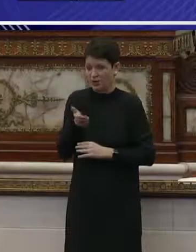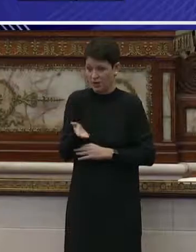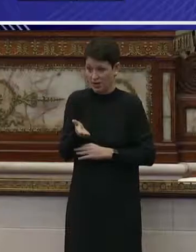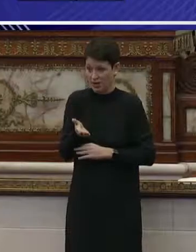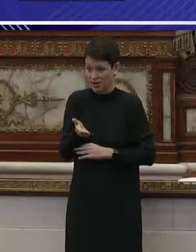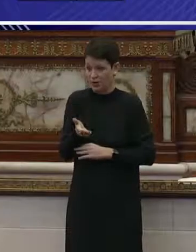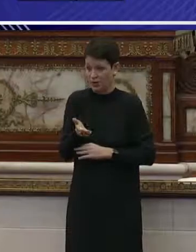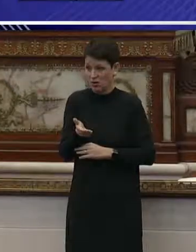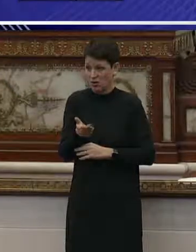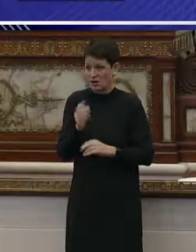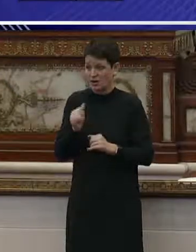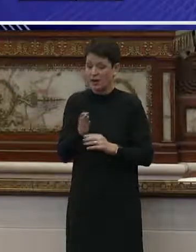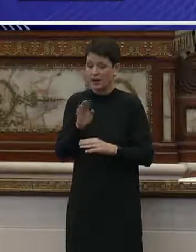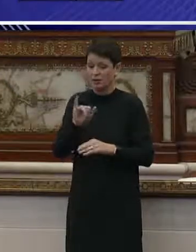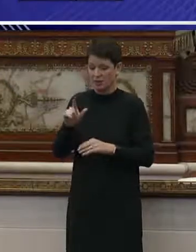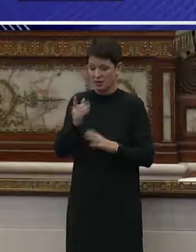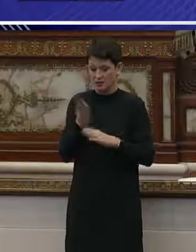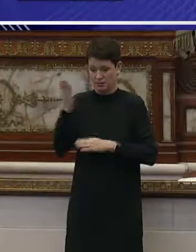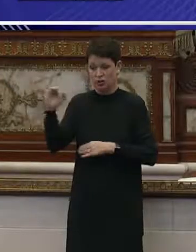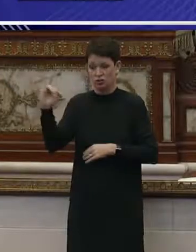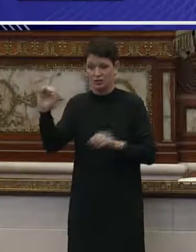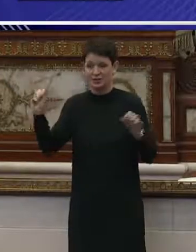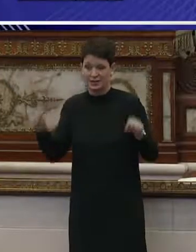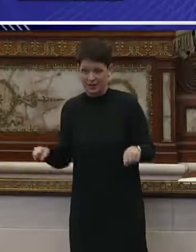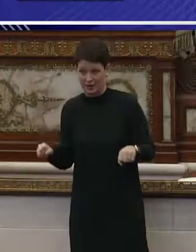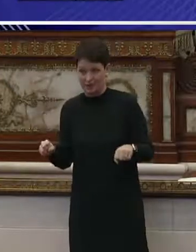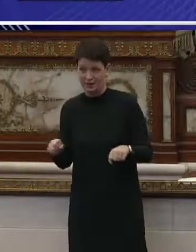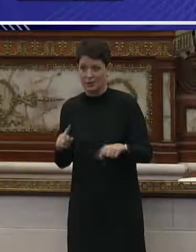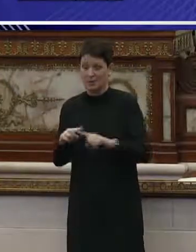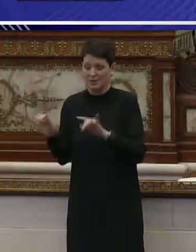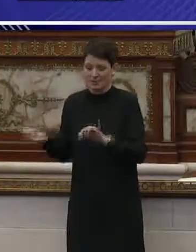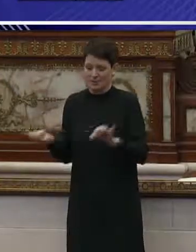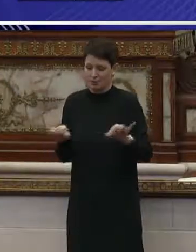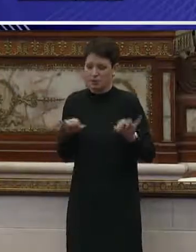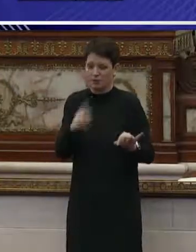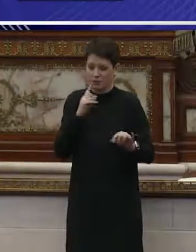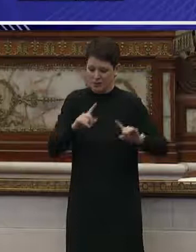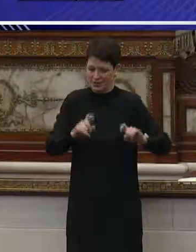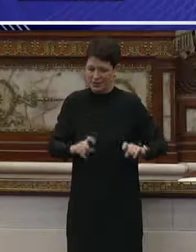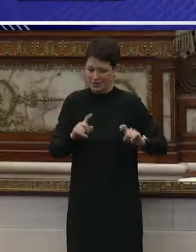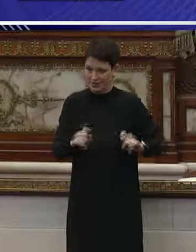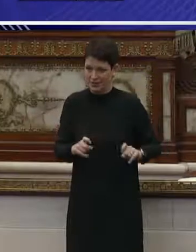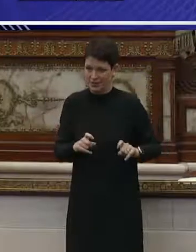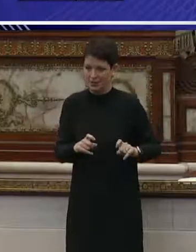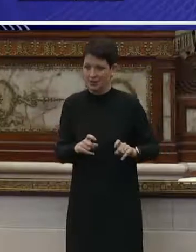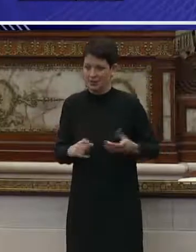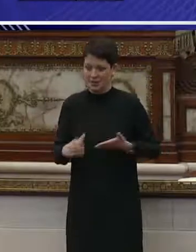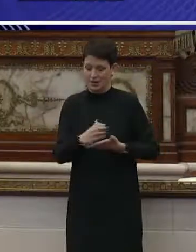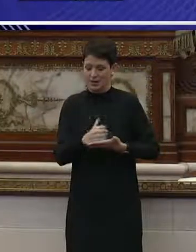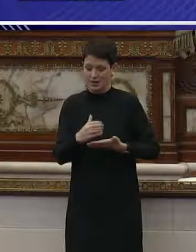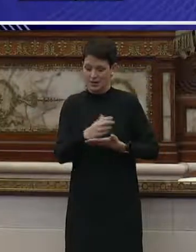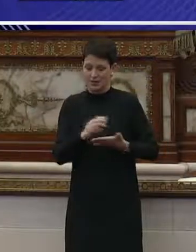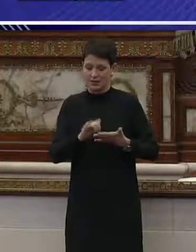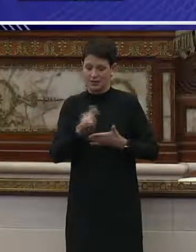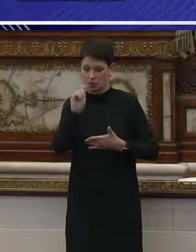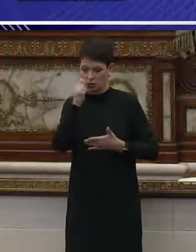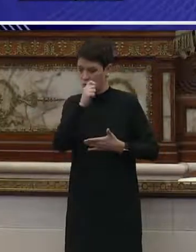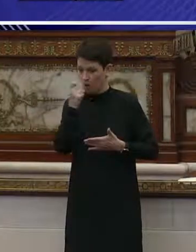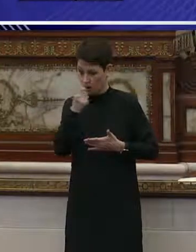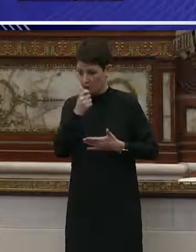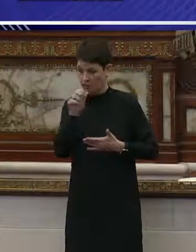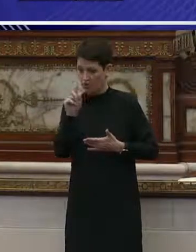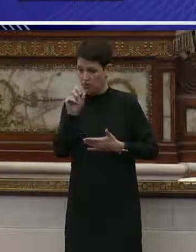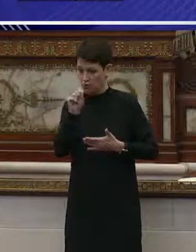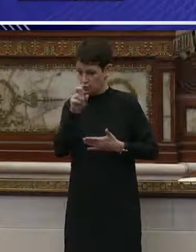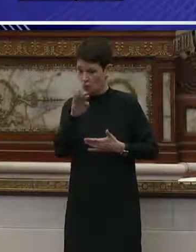vaccine is something that can be billed to insurance. And similar for testing, the cost of collecting that swab, that sample,